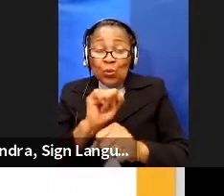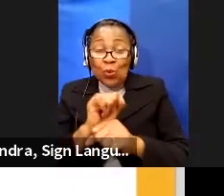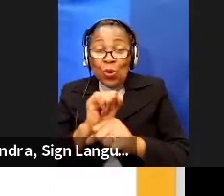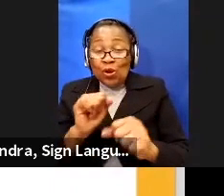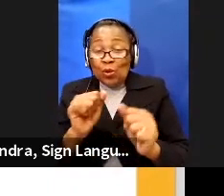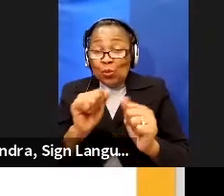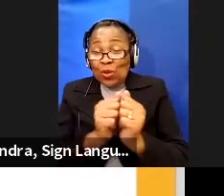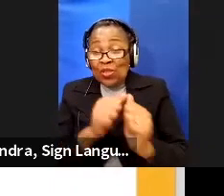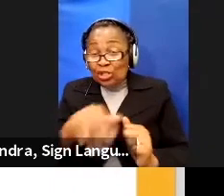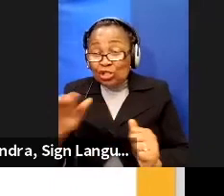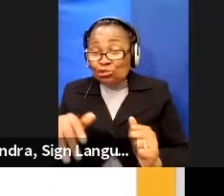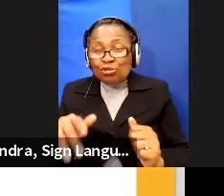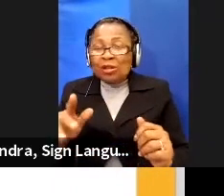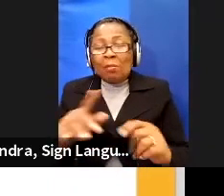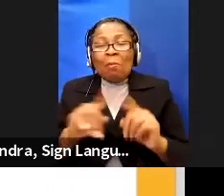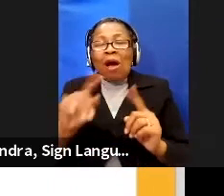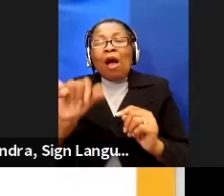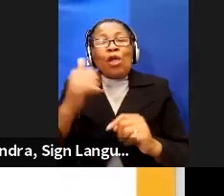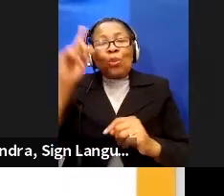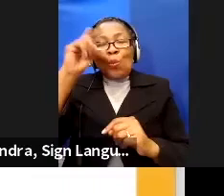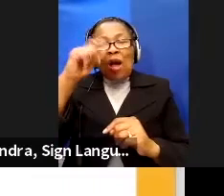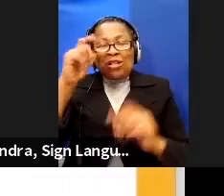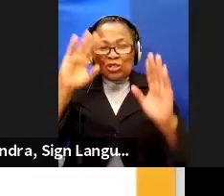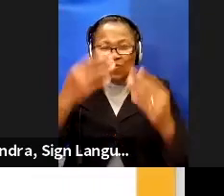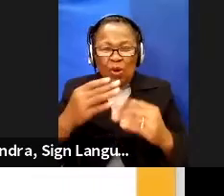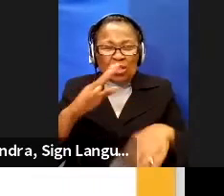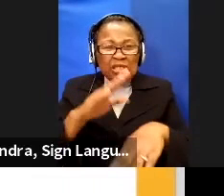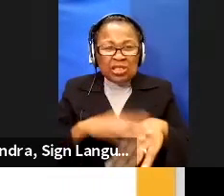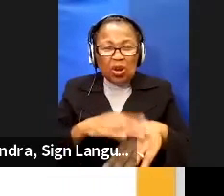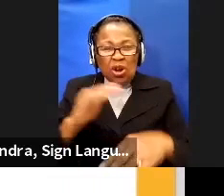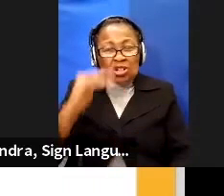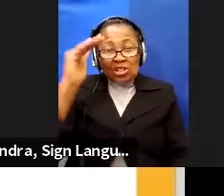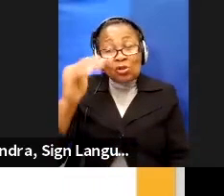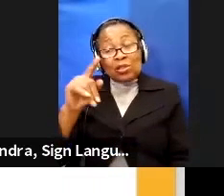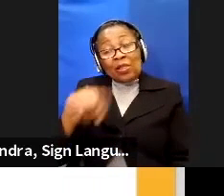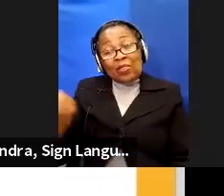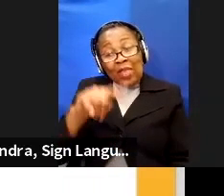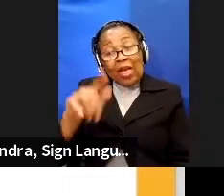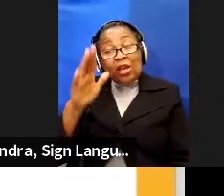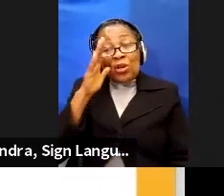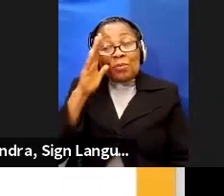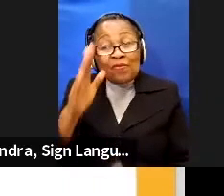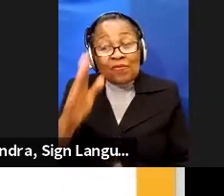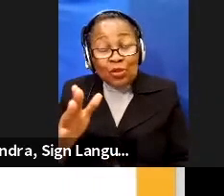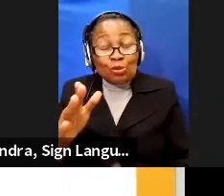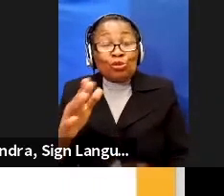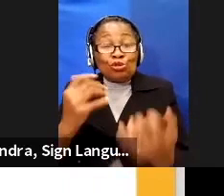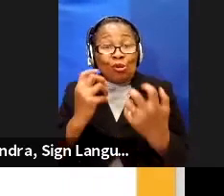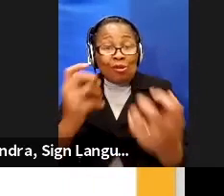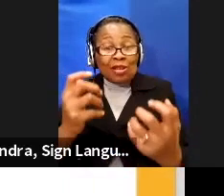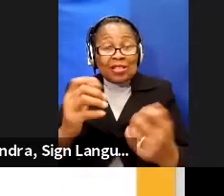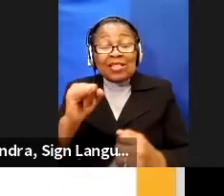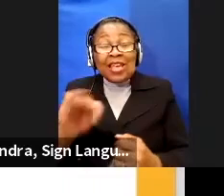focus on adults, but these kids are going to be our future theater patrons. And if we get them hooked early, they